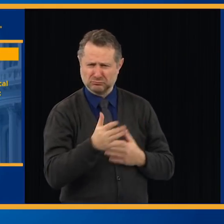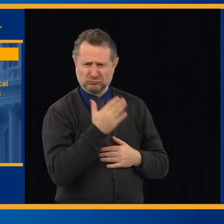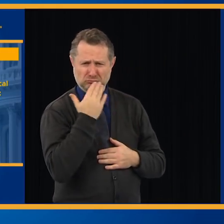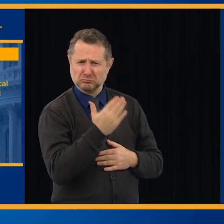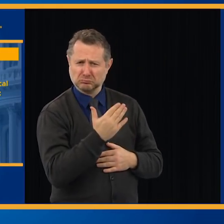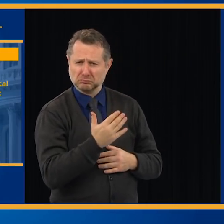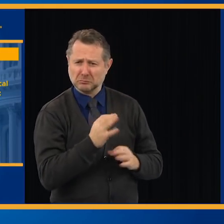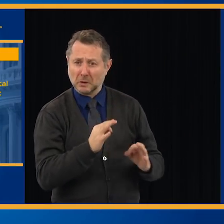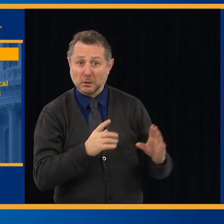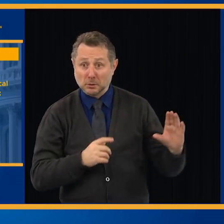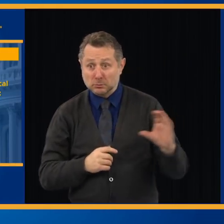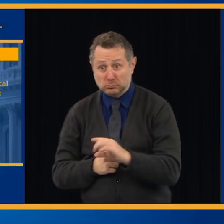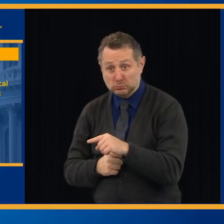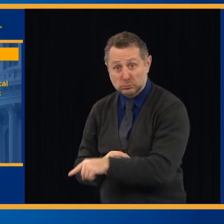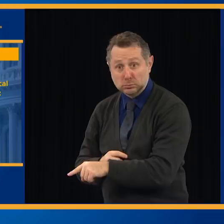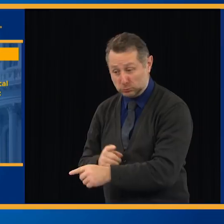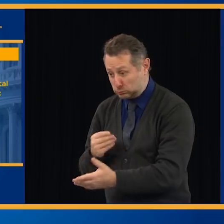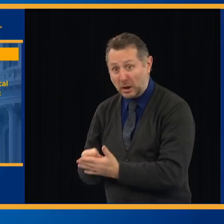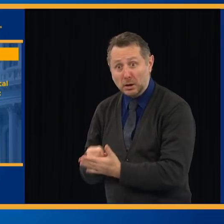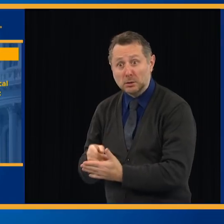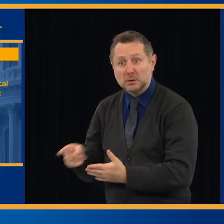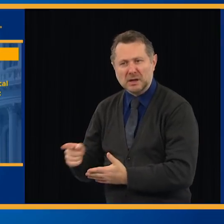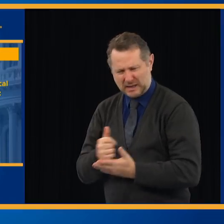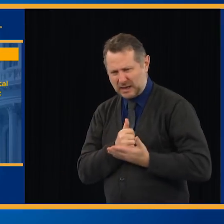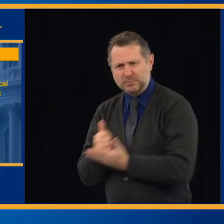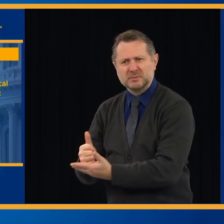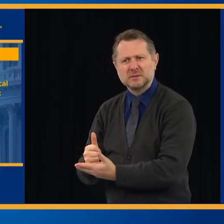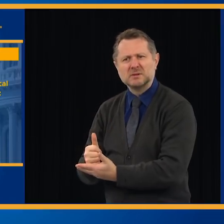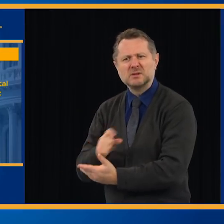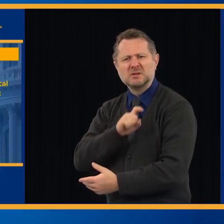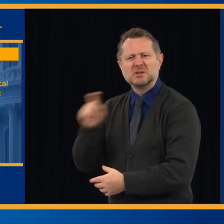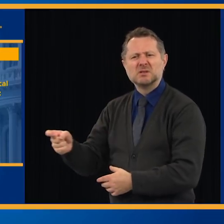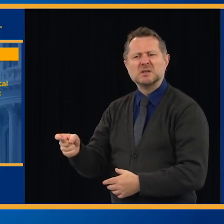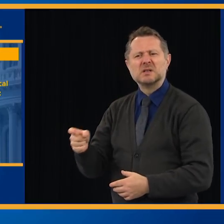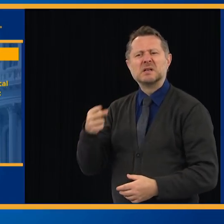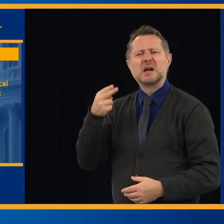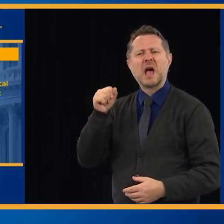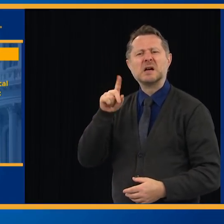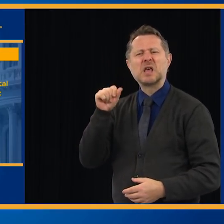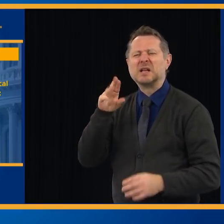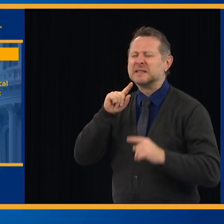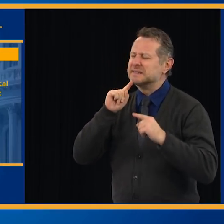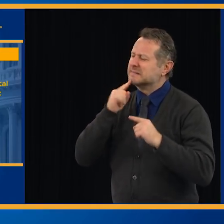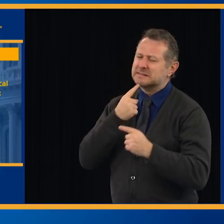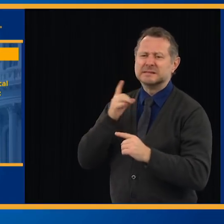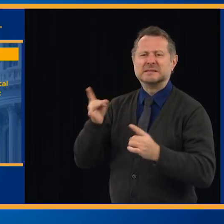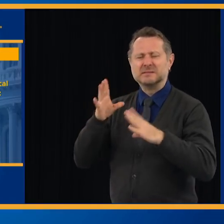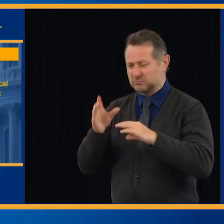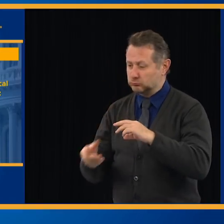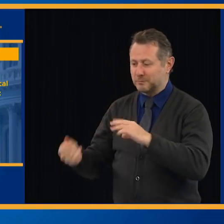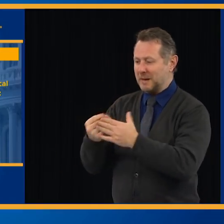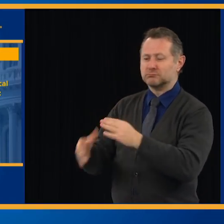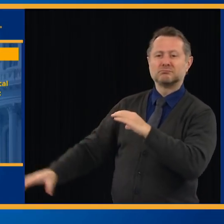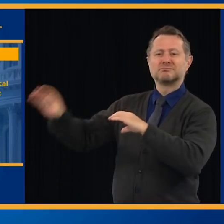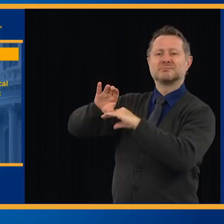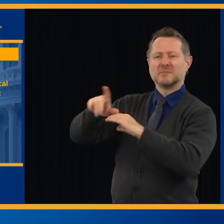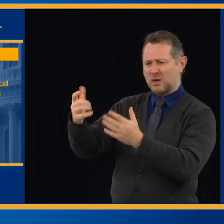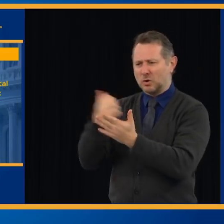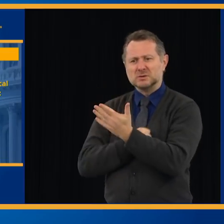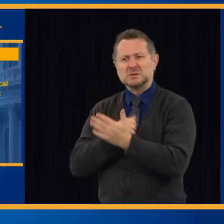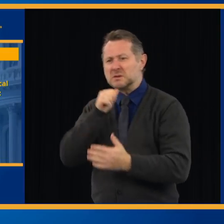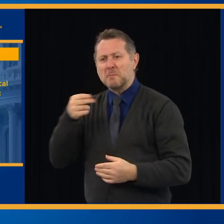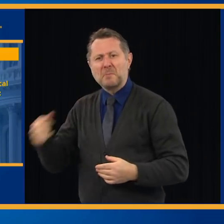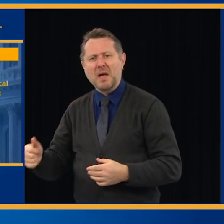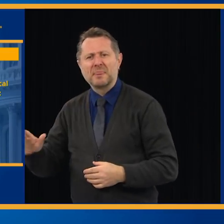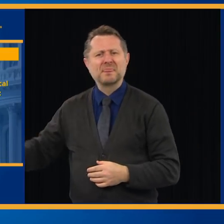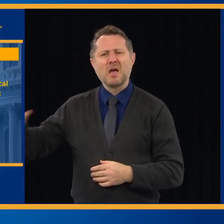life easier? How about giving them hazard pay? How about helping with their child care? How about helping families who can't